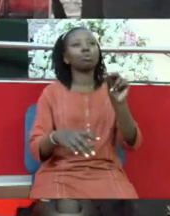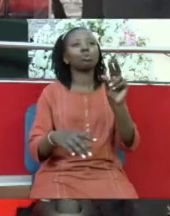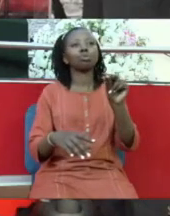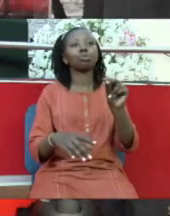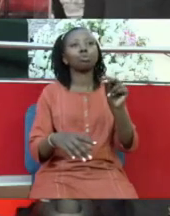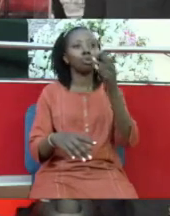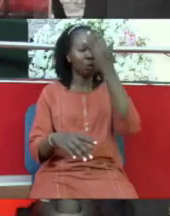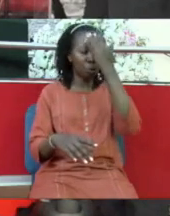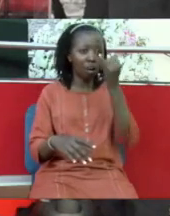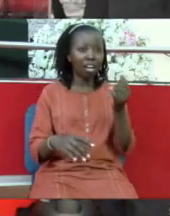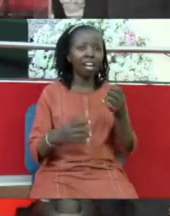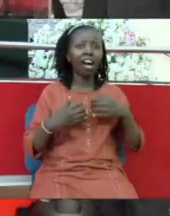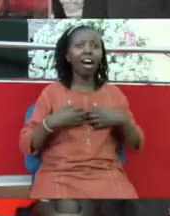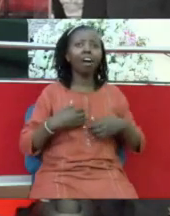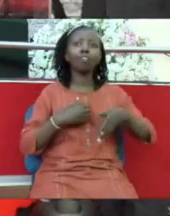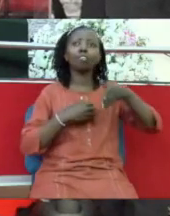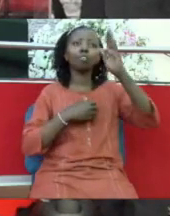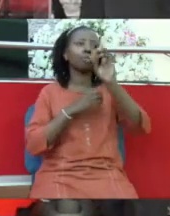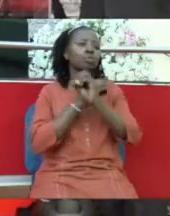can be very easily blocked.